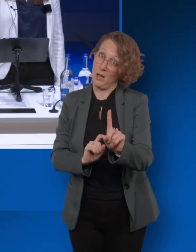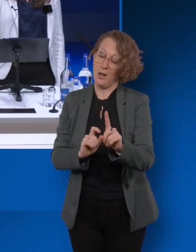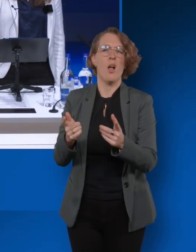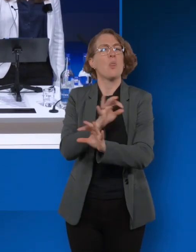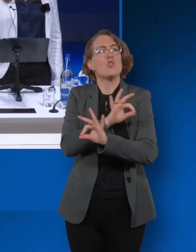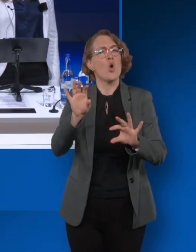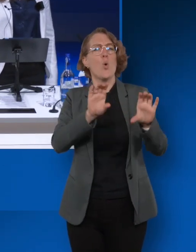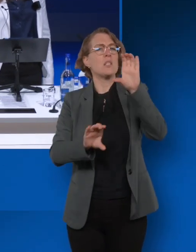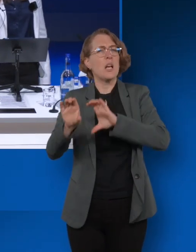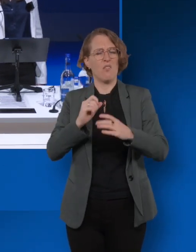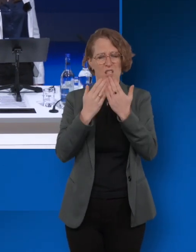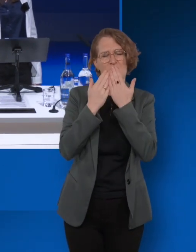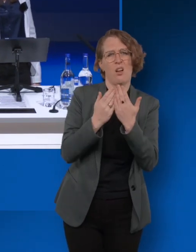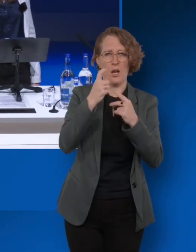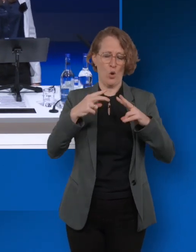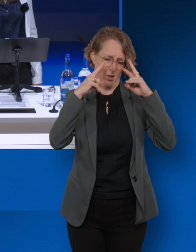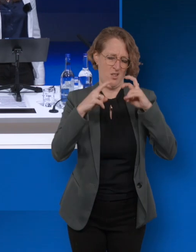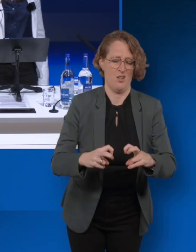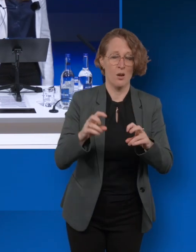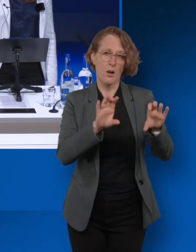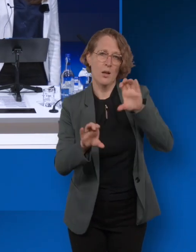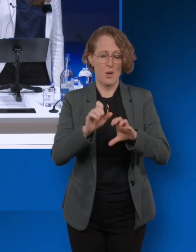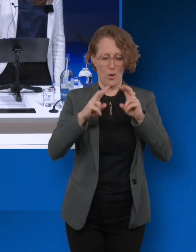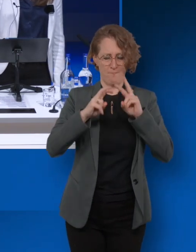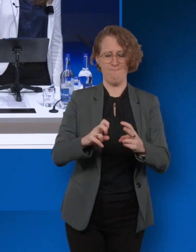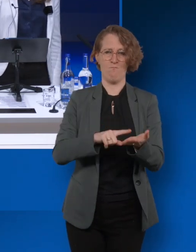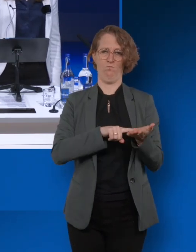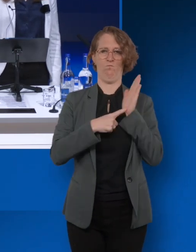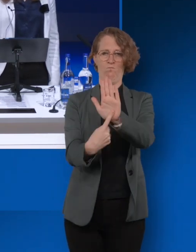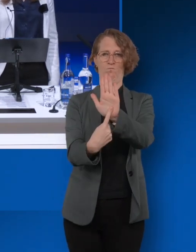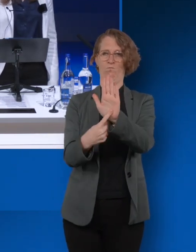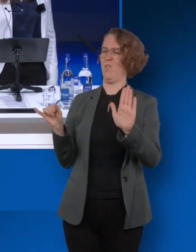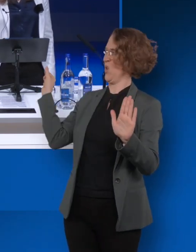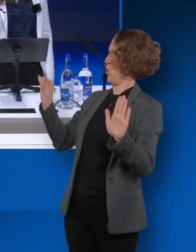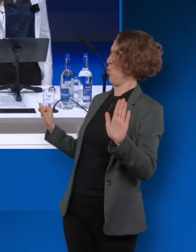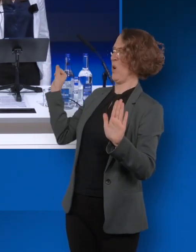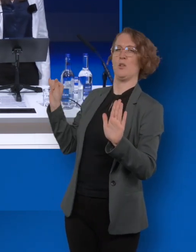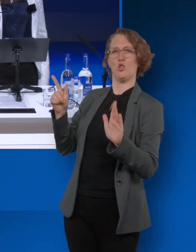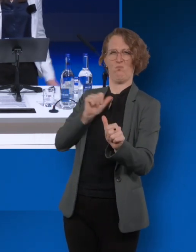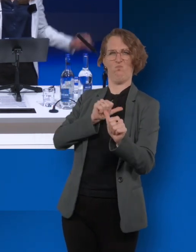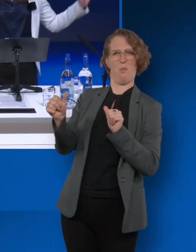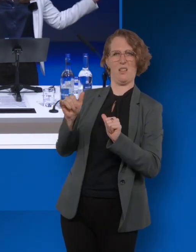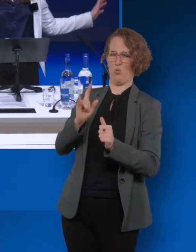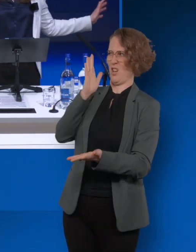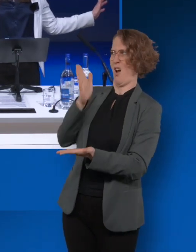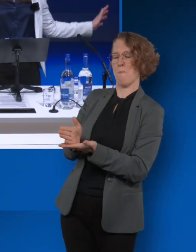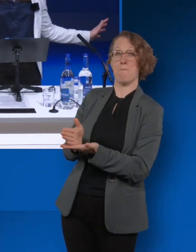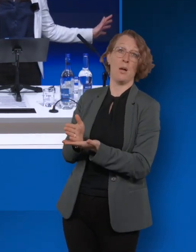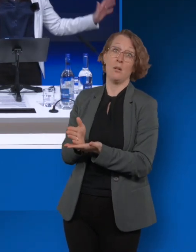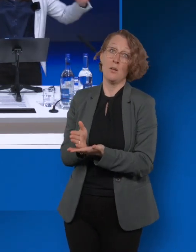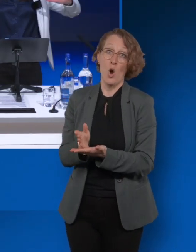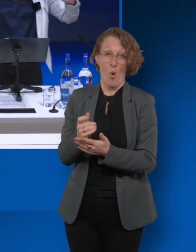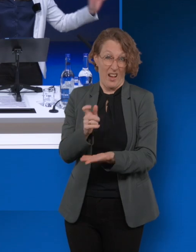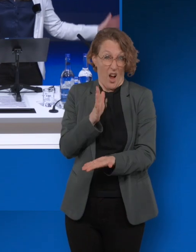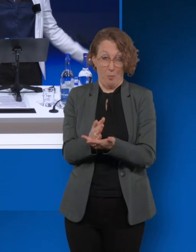actually is no scientific study you can conduct that will enable you to identify which of these it is. And in fact, there are many, many